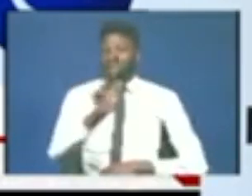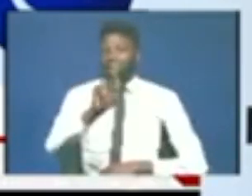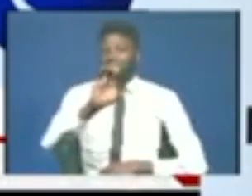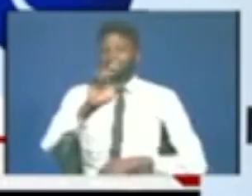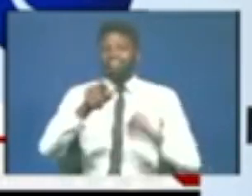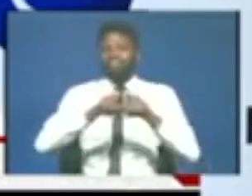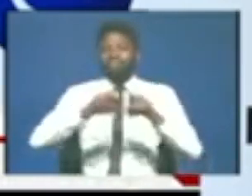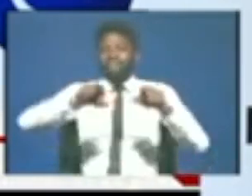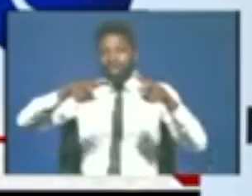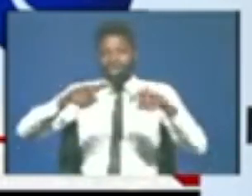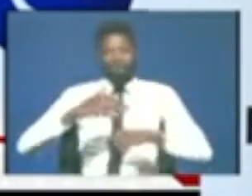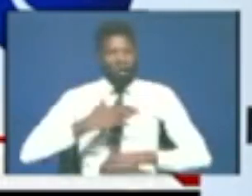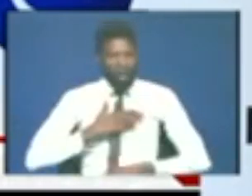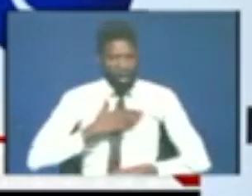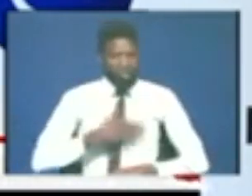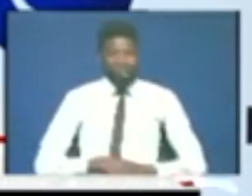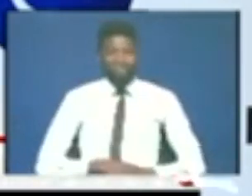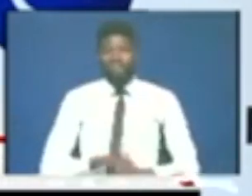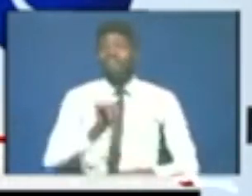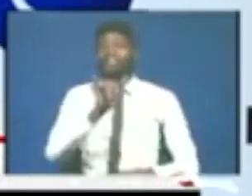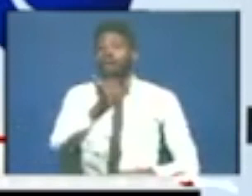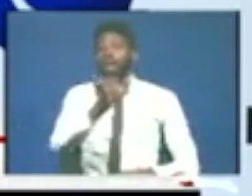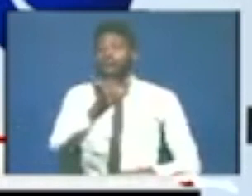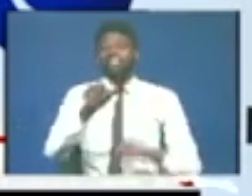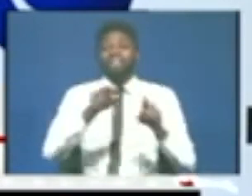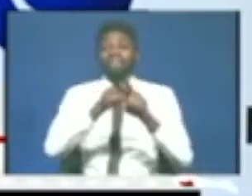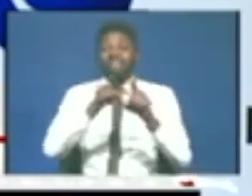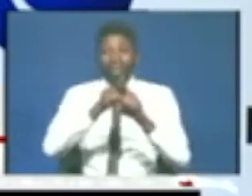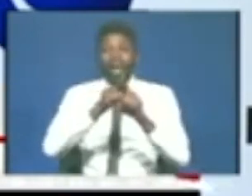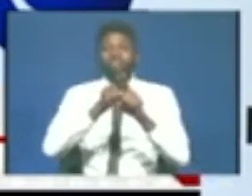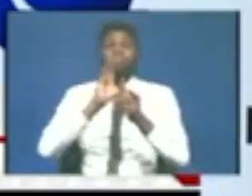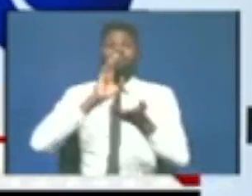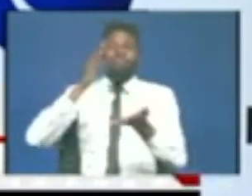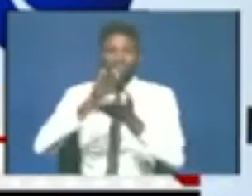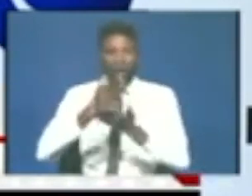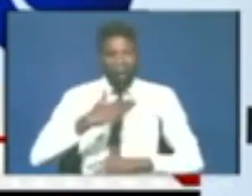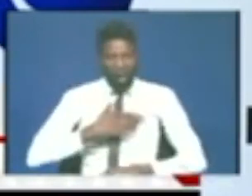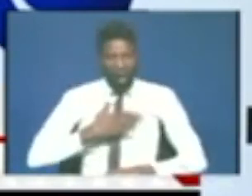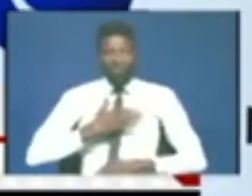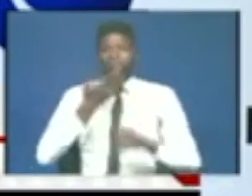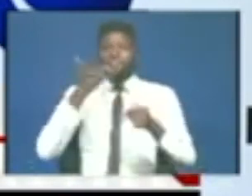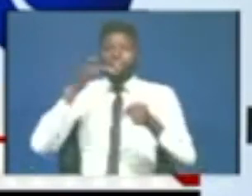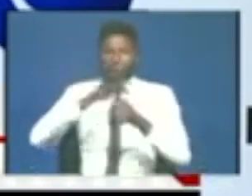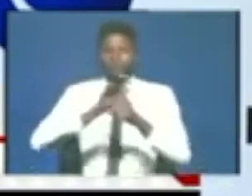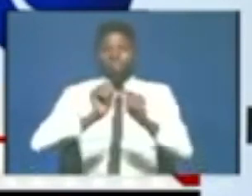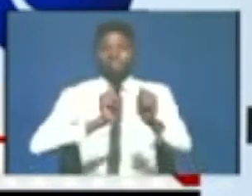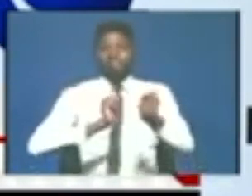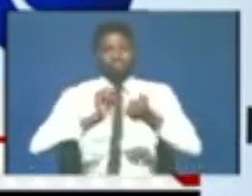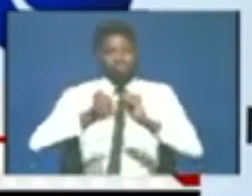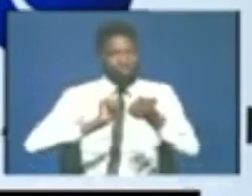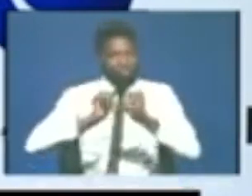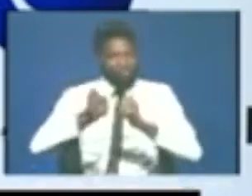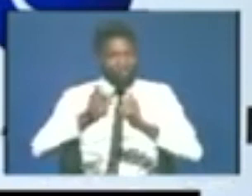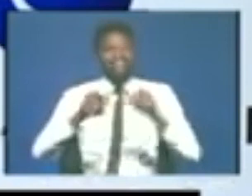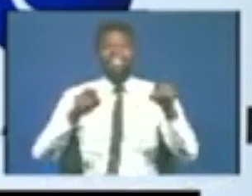This goes along to firm our commitment to sports and